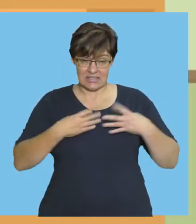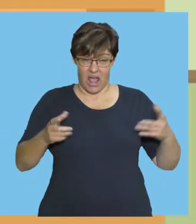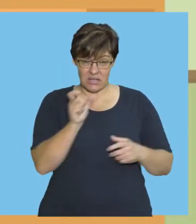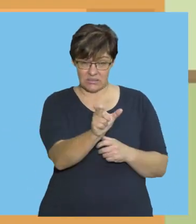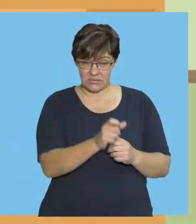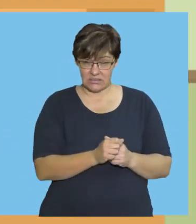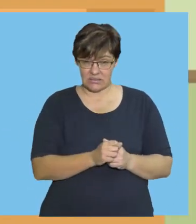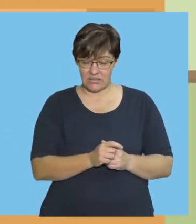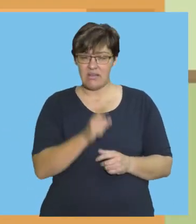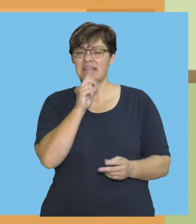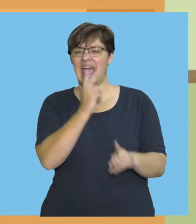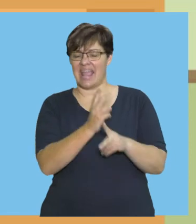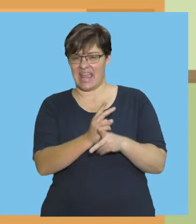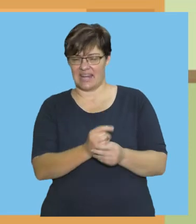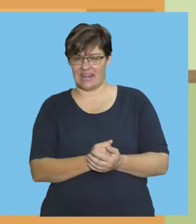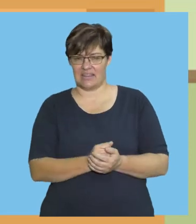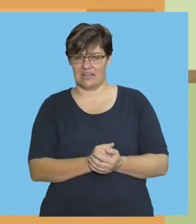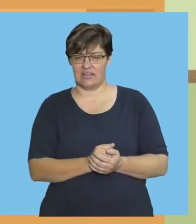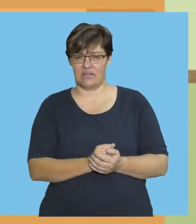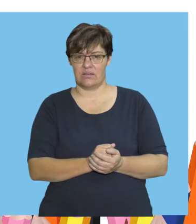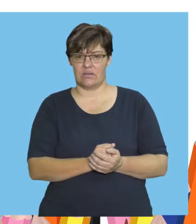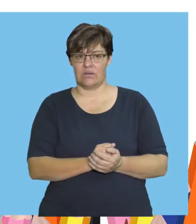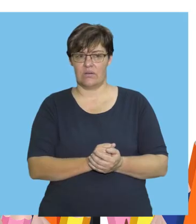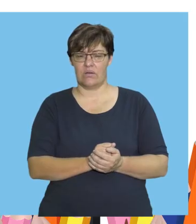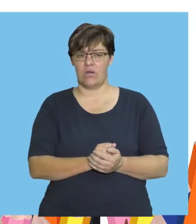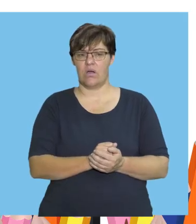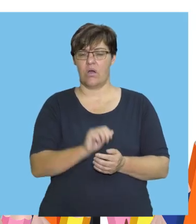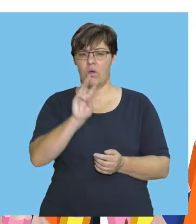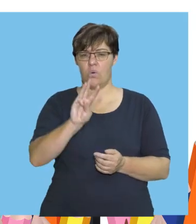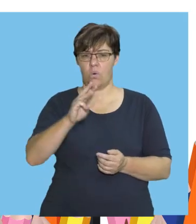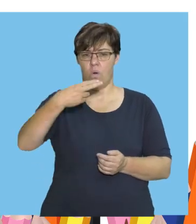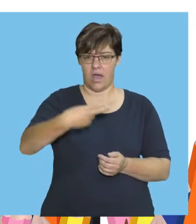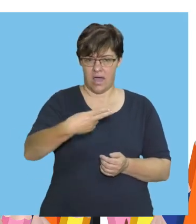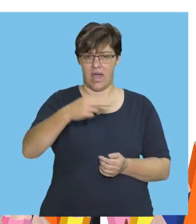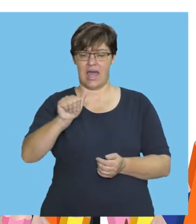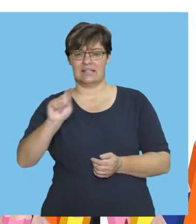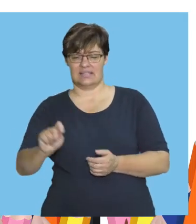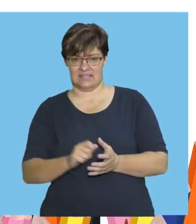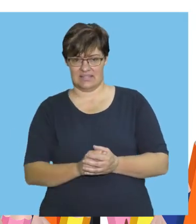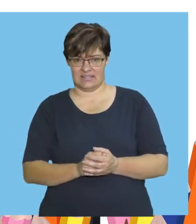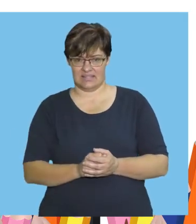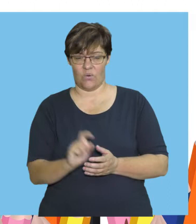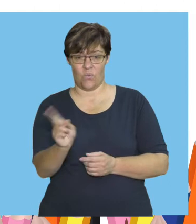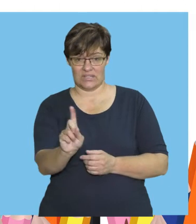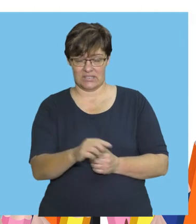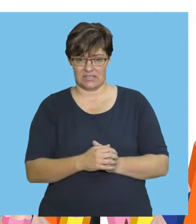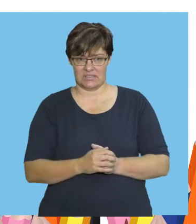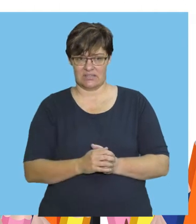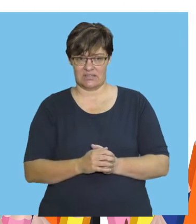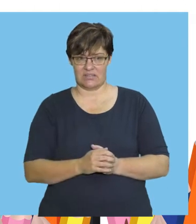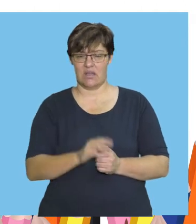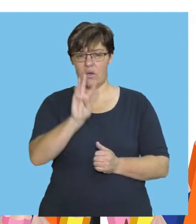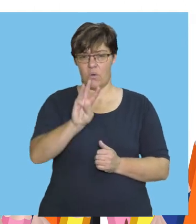beginning? Let me say the words again slowly. Were, at. What?